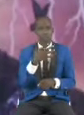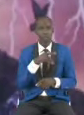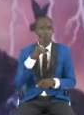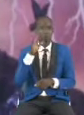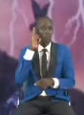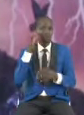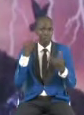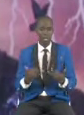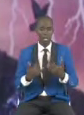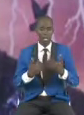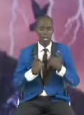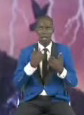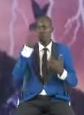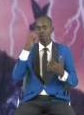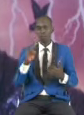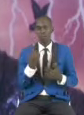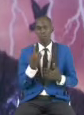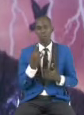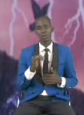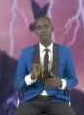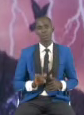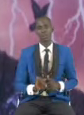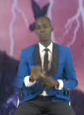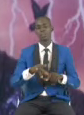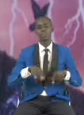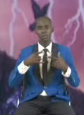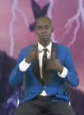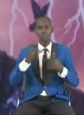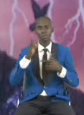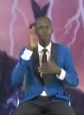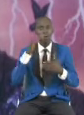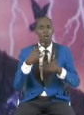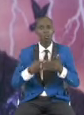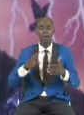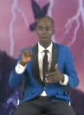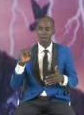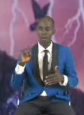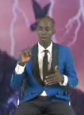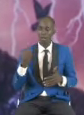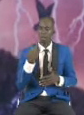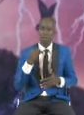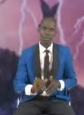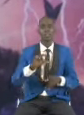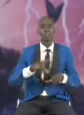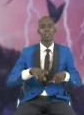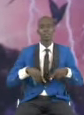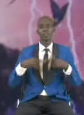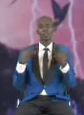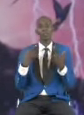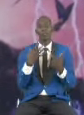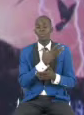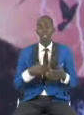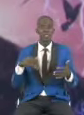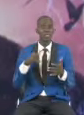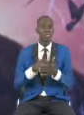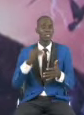life. What will you have? And he says, and shall not come